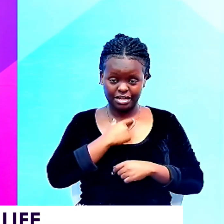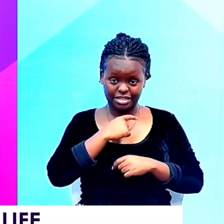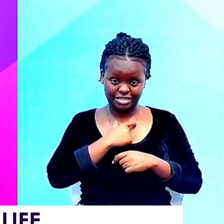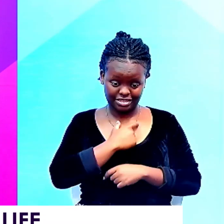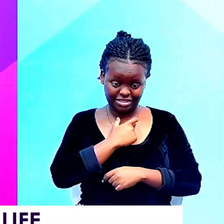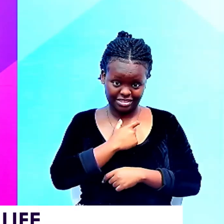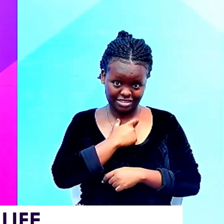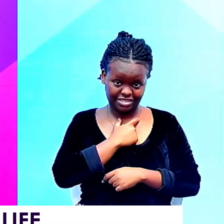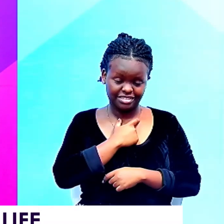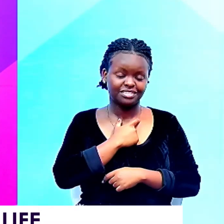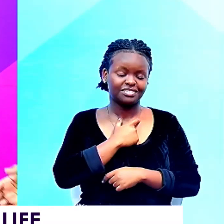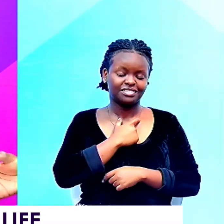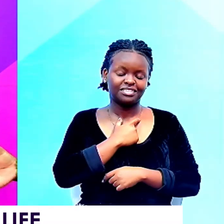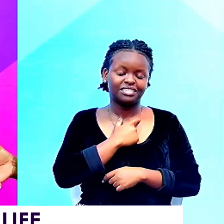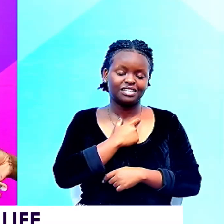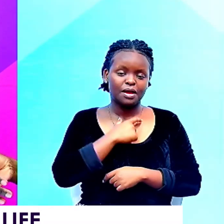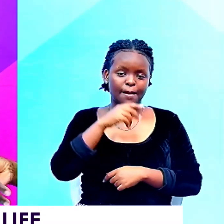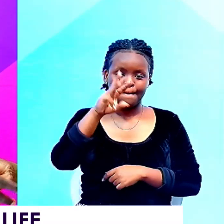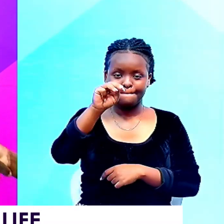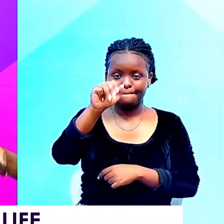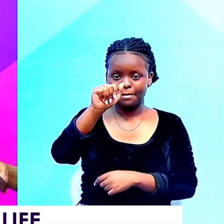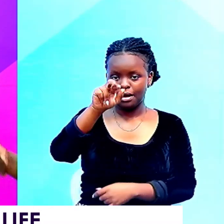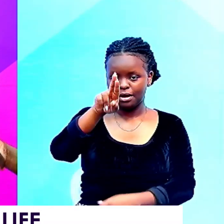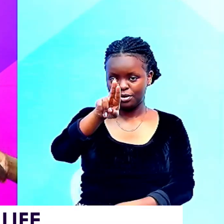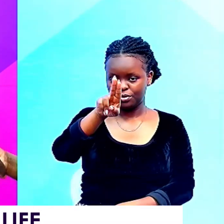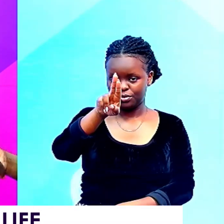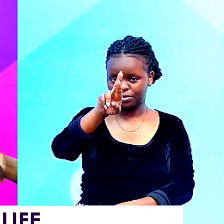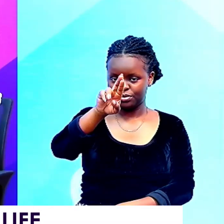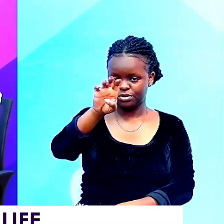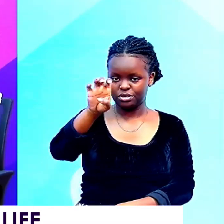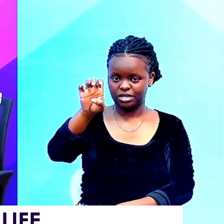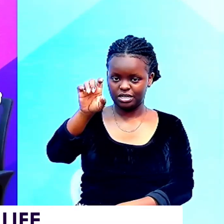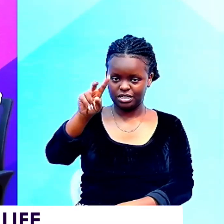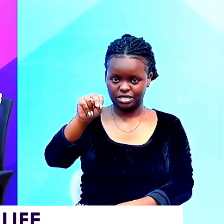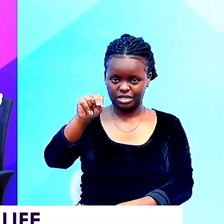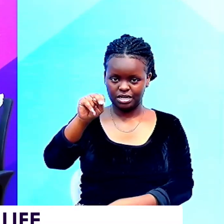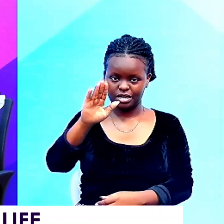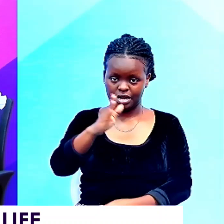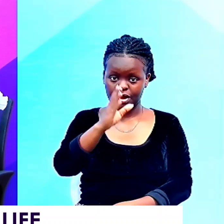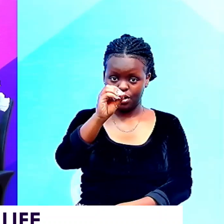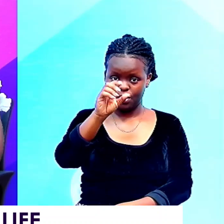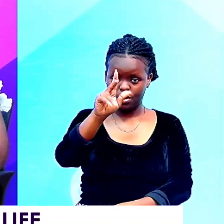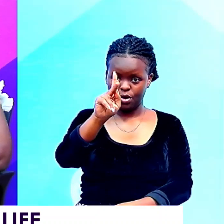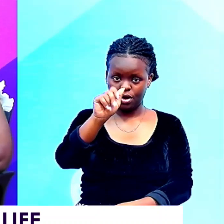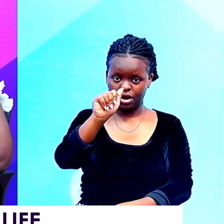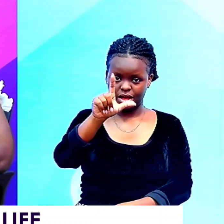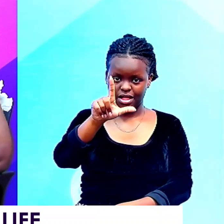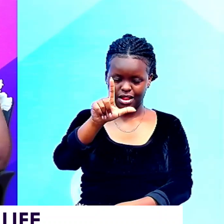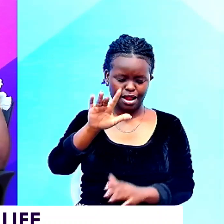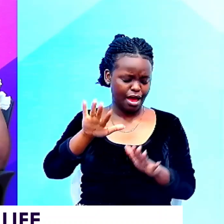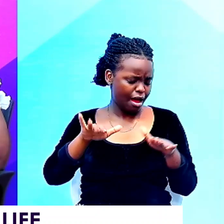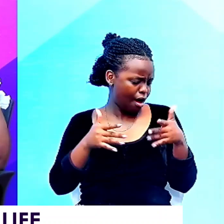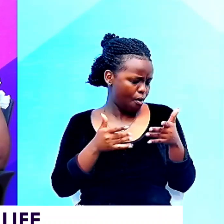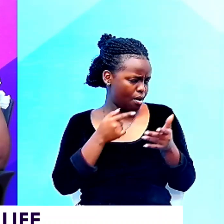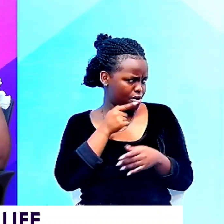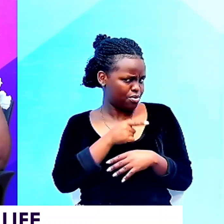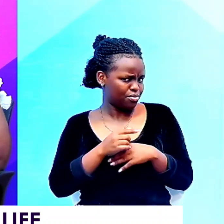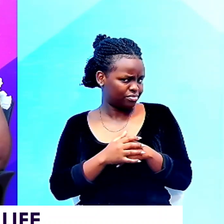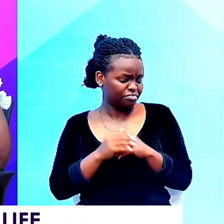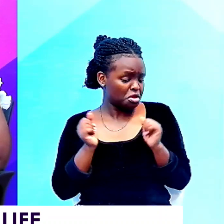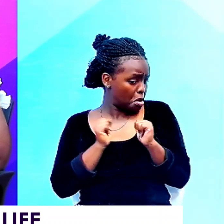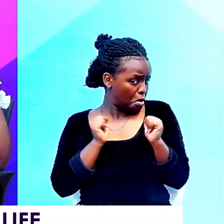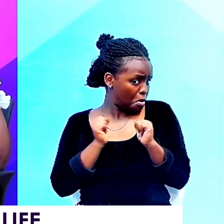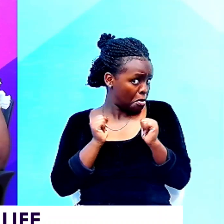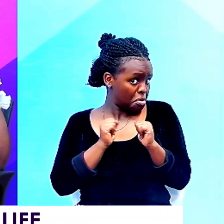Maureen Okal, karibu sana. Asante sana. How are you? I am fine, Mr. Jonah. Yeah, is it cold in